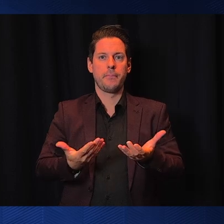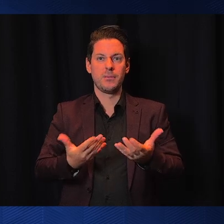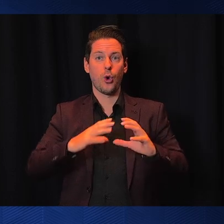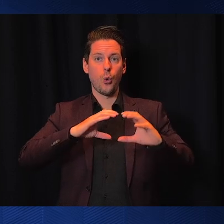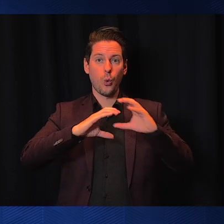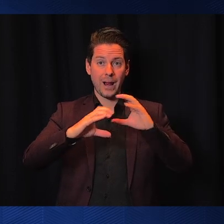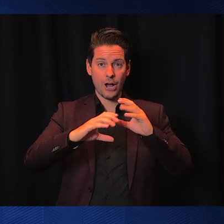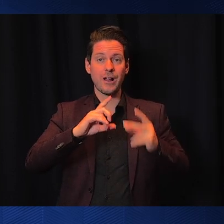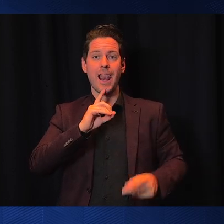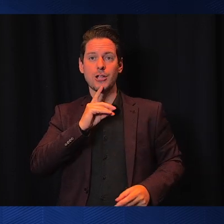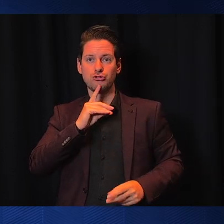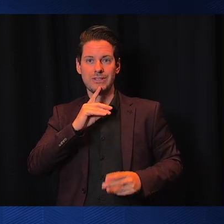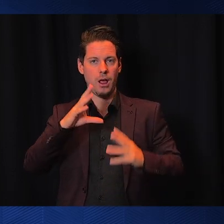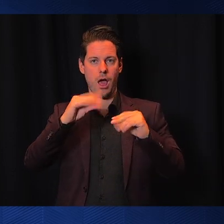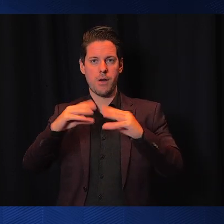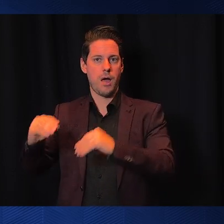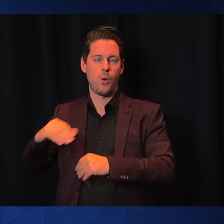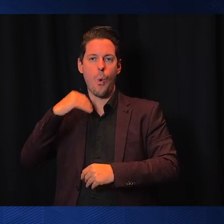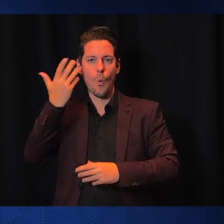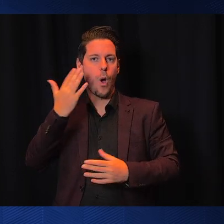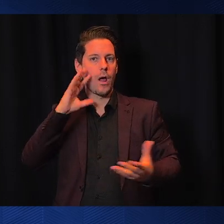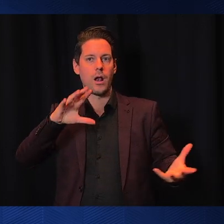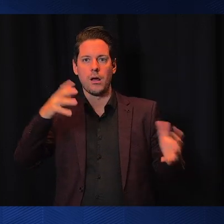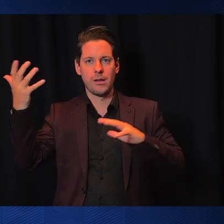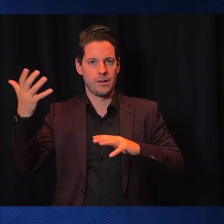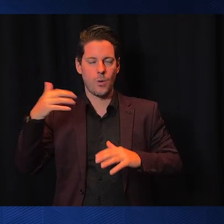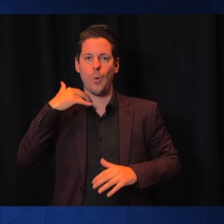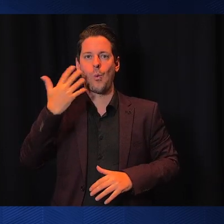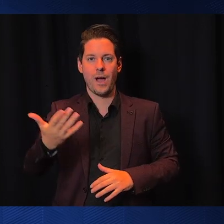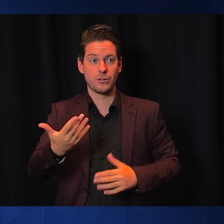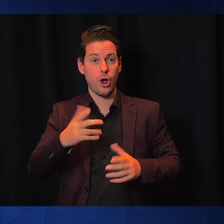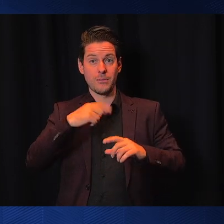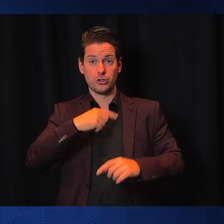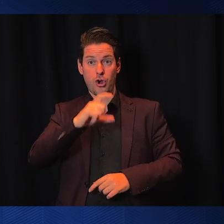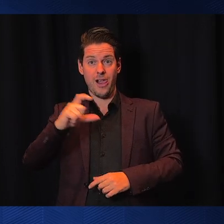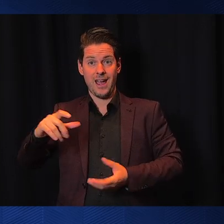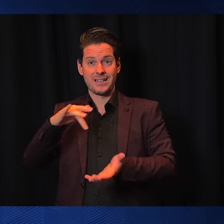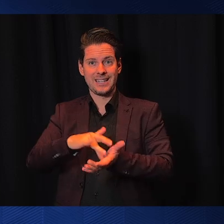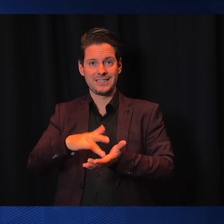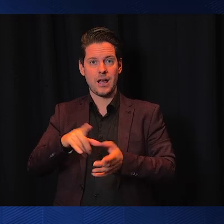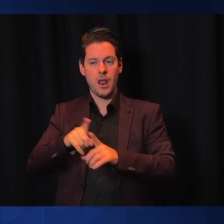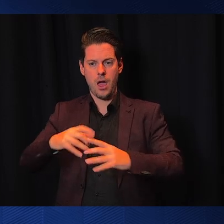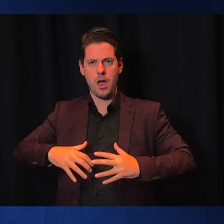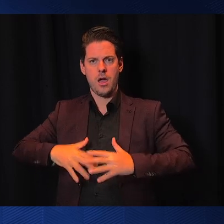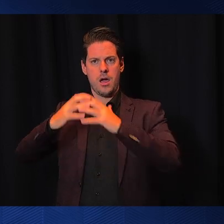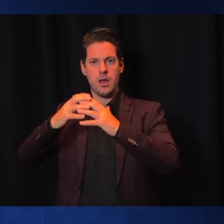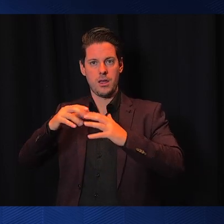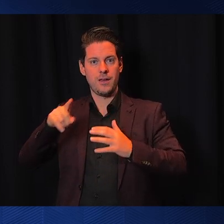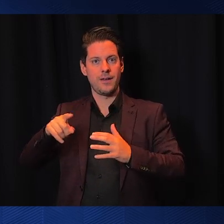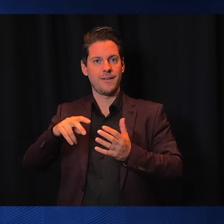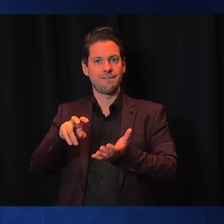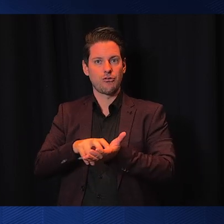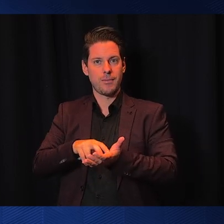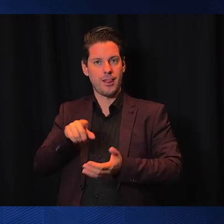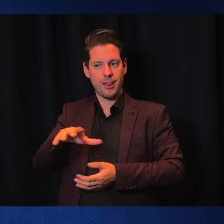power. So child care centers and care centers are pop-up vulnerable places that are getting really no attention